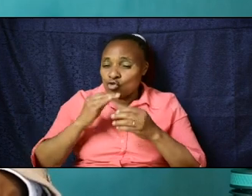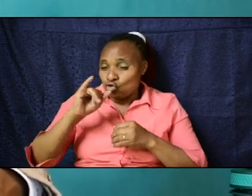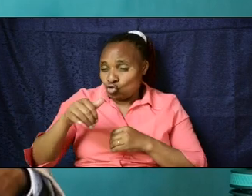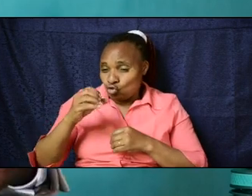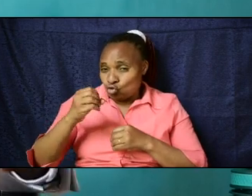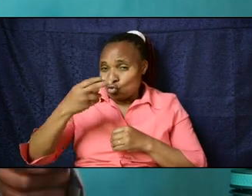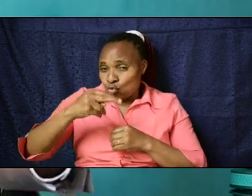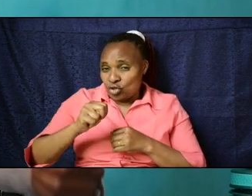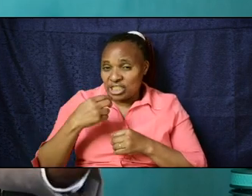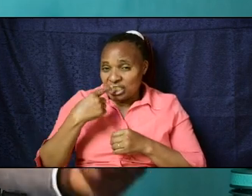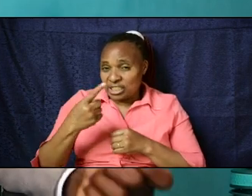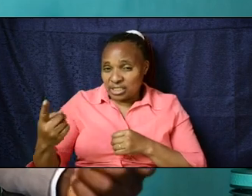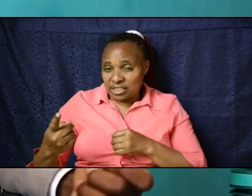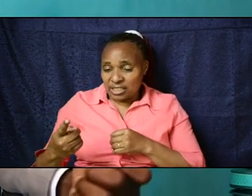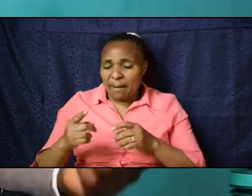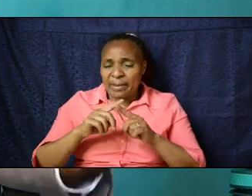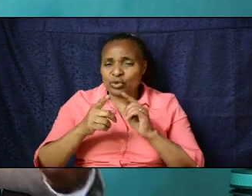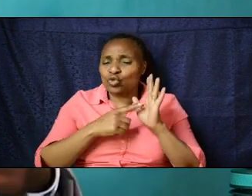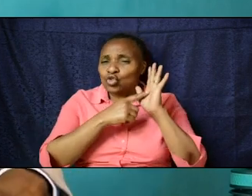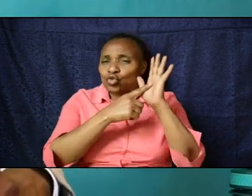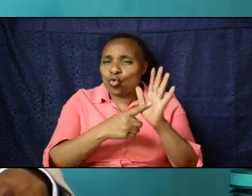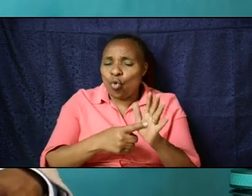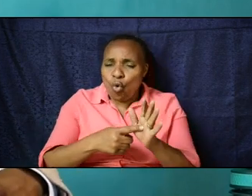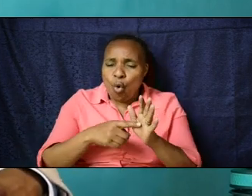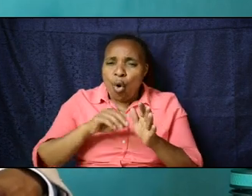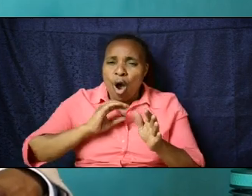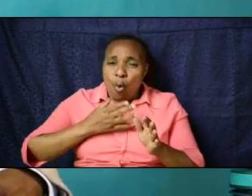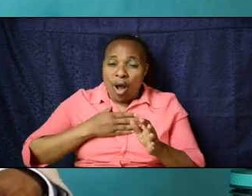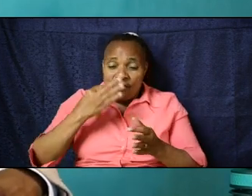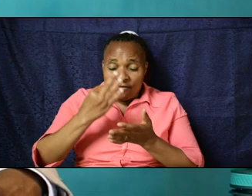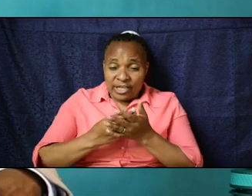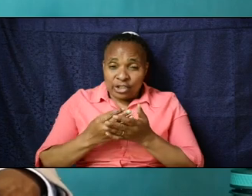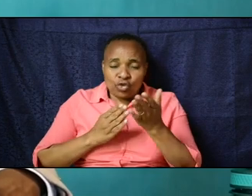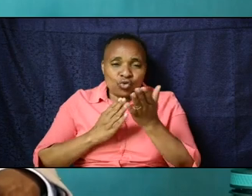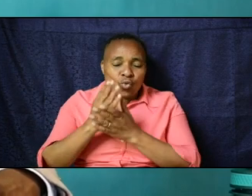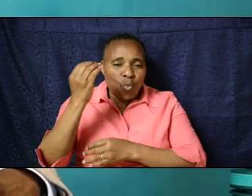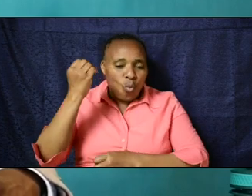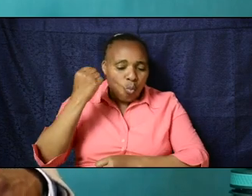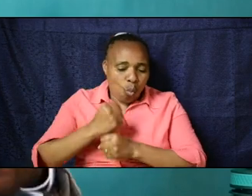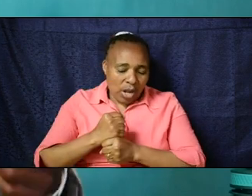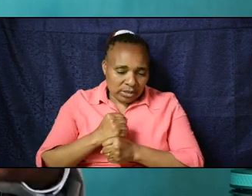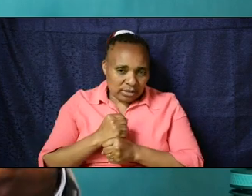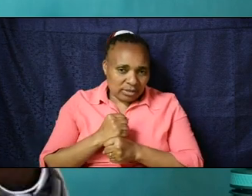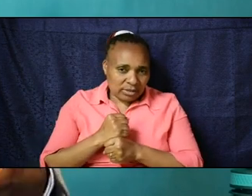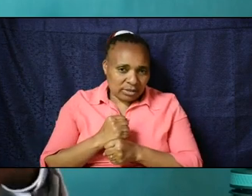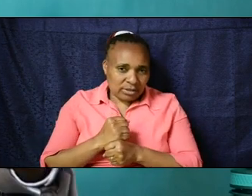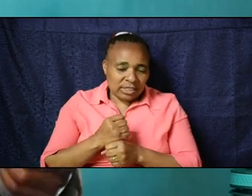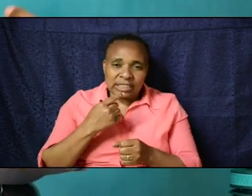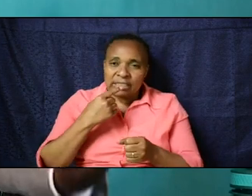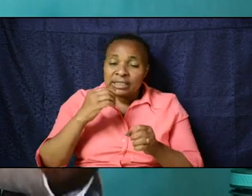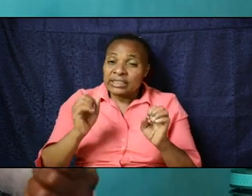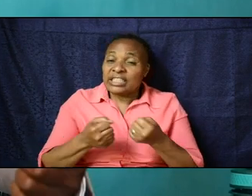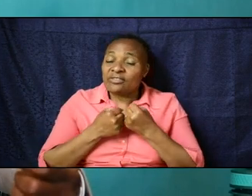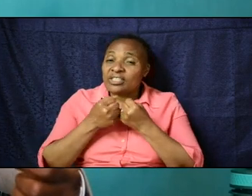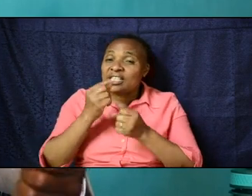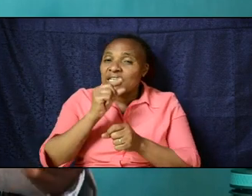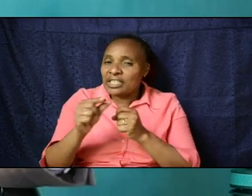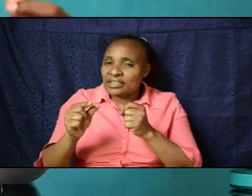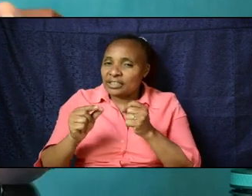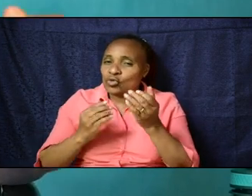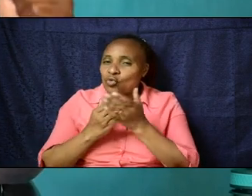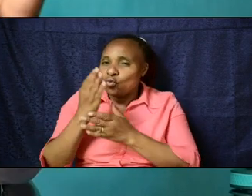faith, but we demonstrate our faith through works. Do you guys got that? All right. We are saved by grace through